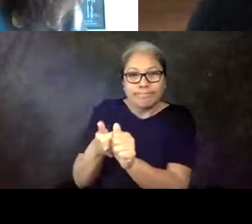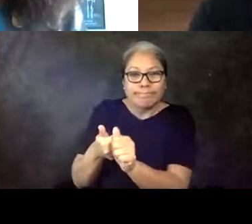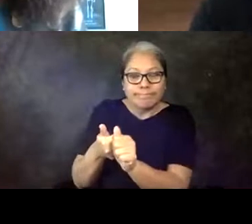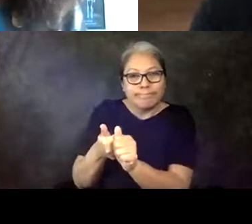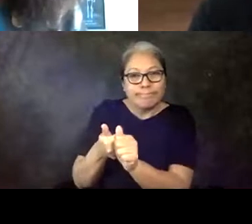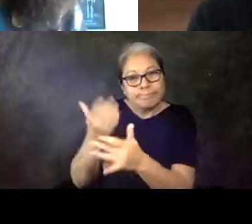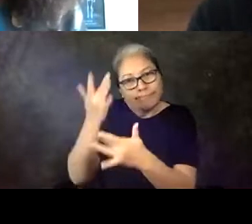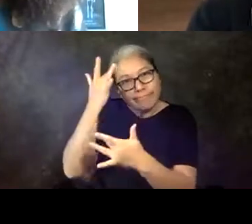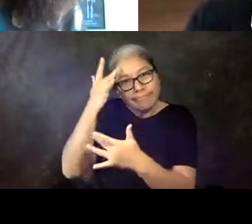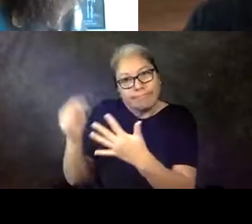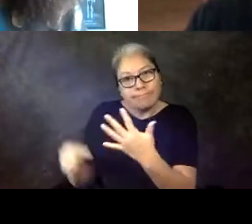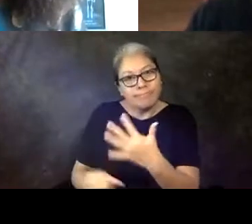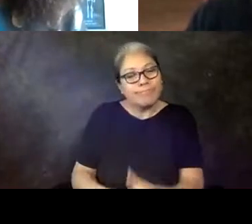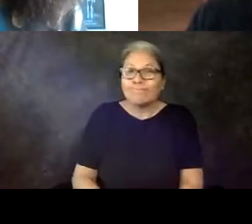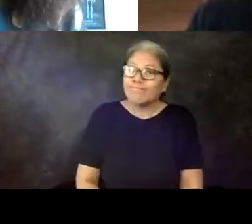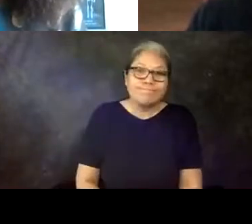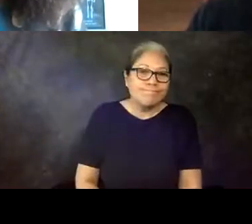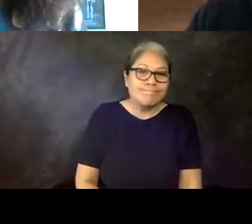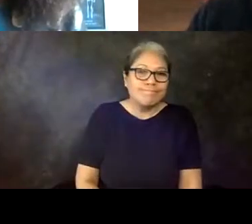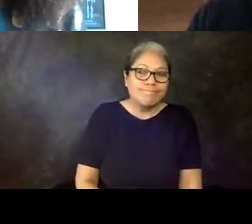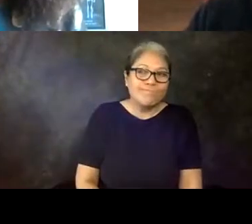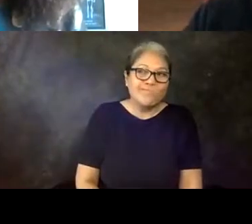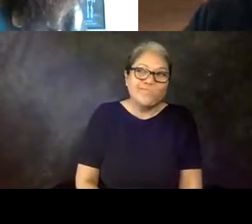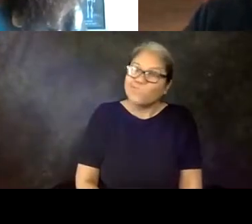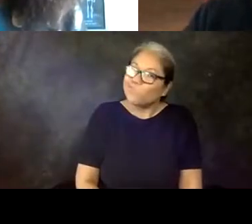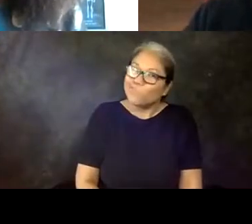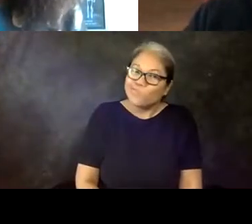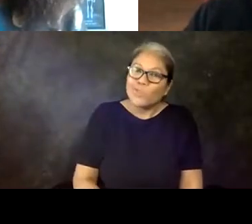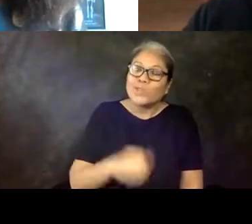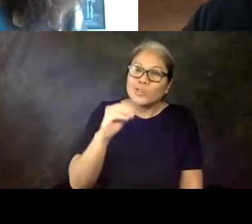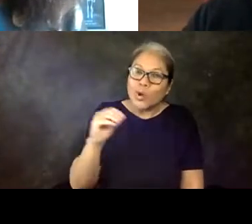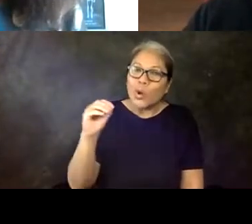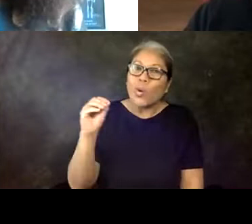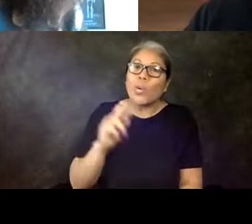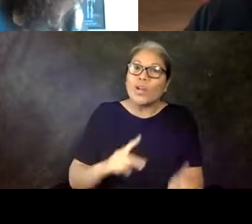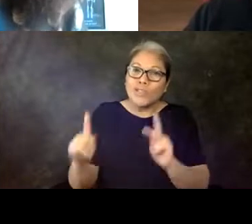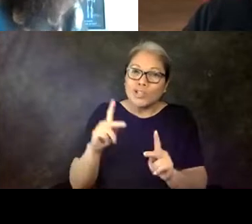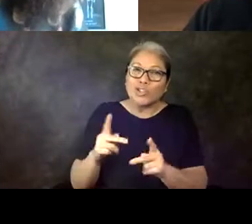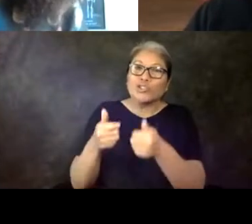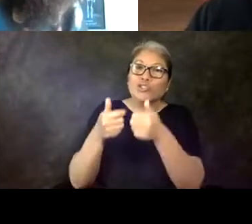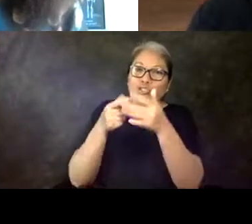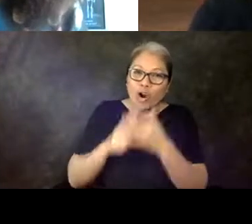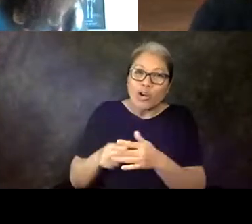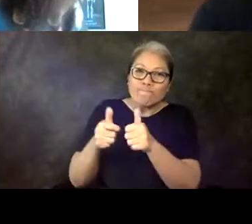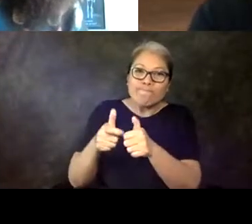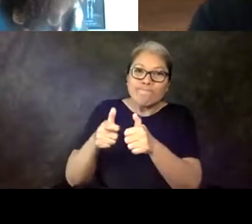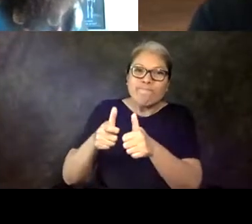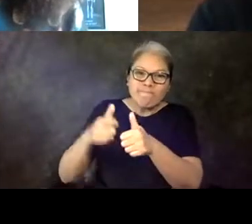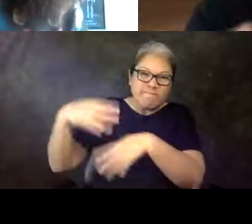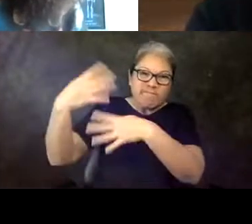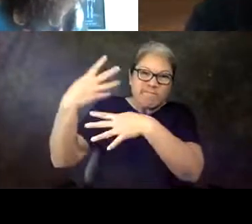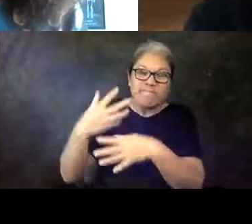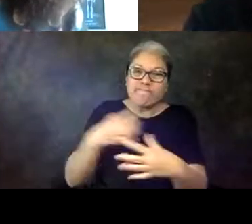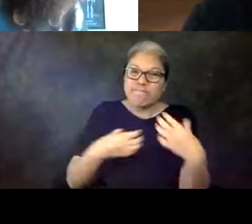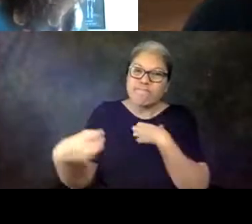conditions. And so it was individuals who really took to Twitter and started a Twitter storm about it.